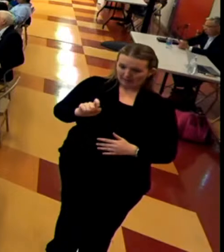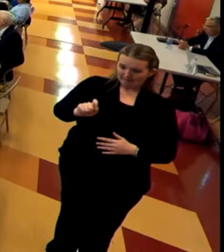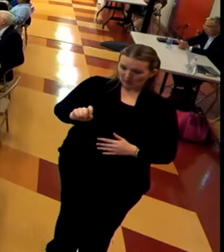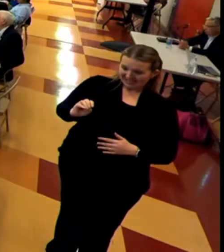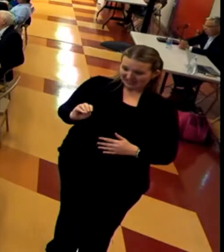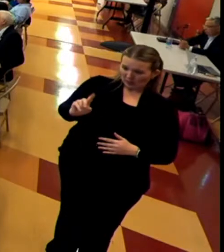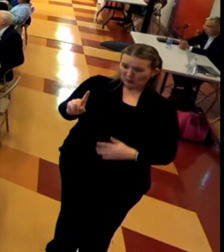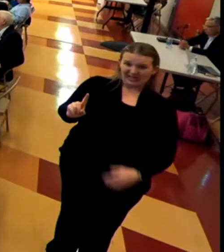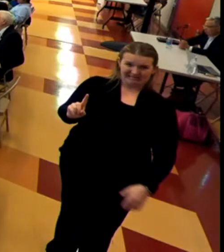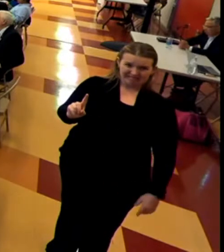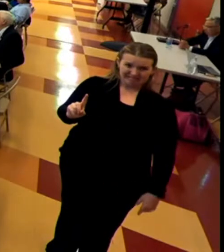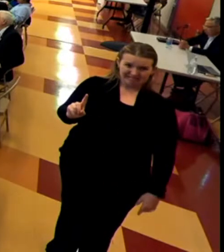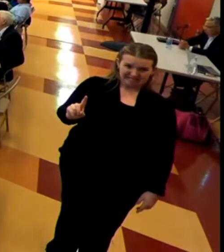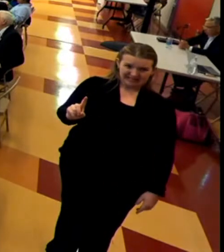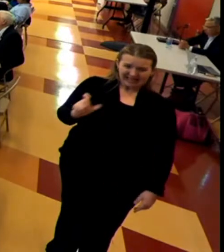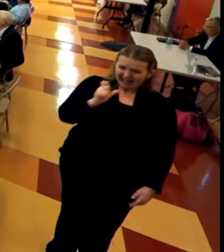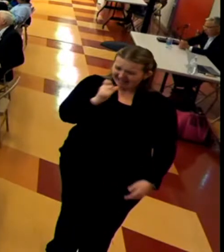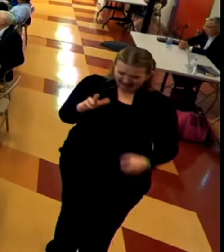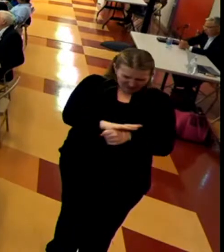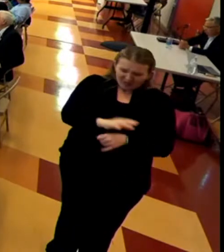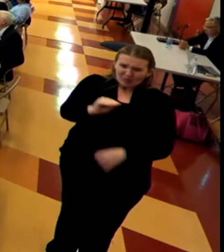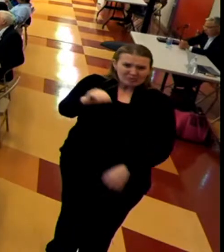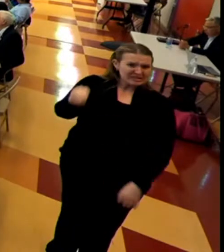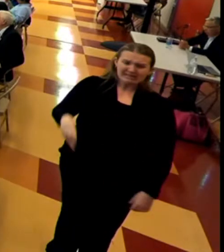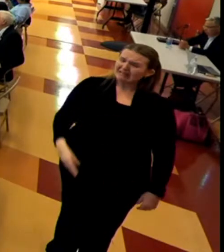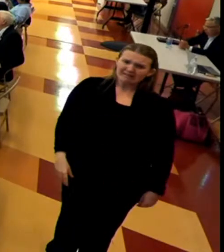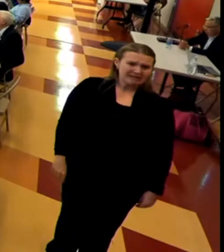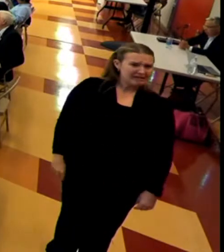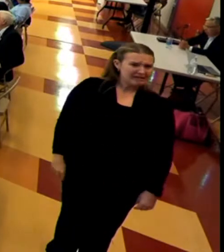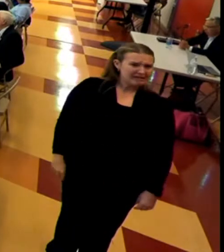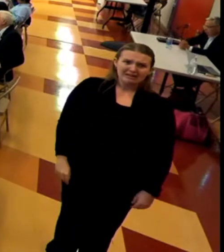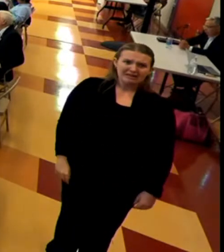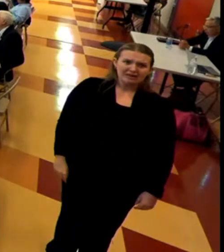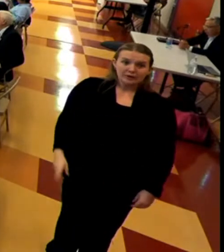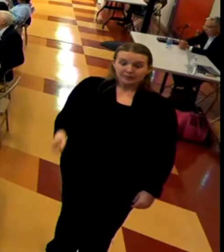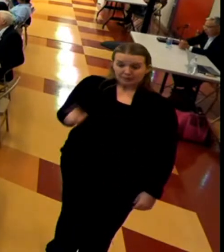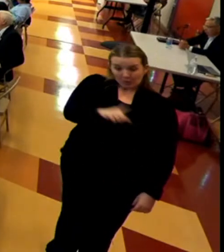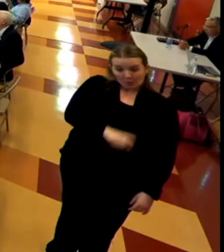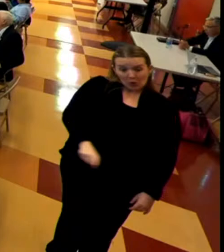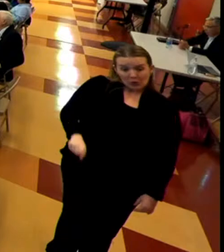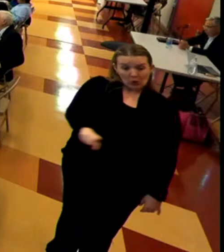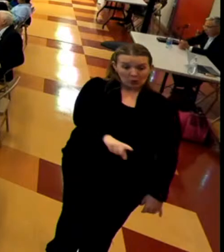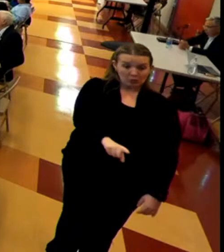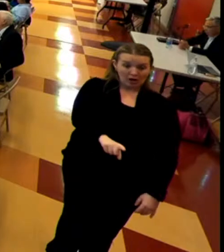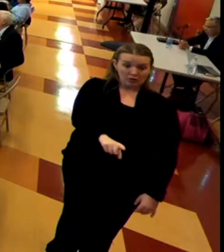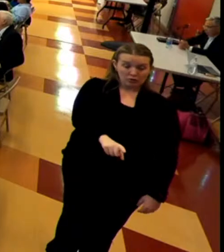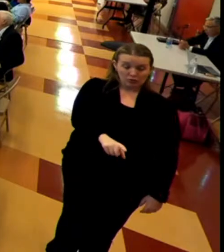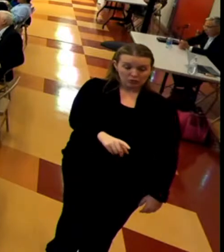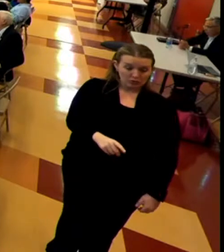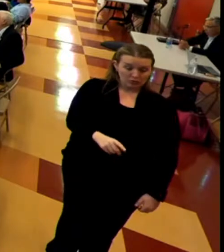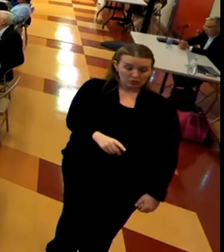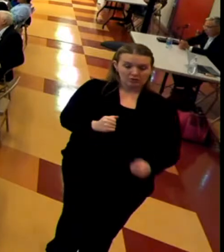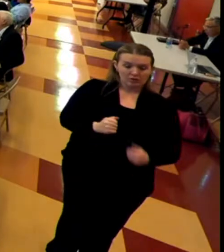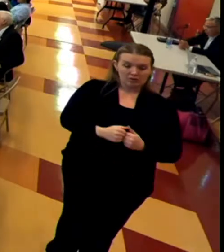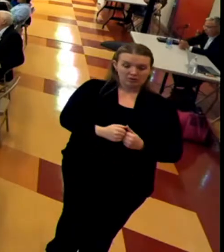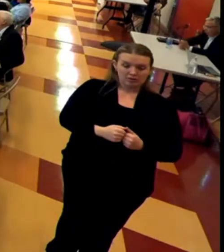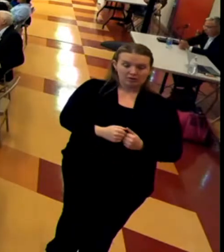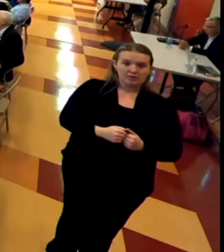0.01, not even 1%. So by you extending